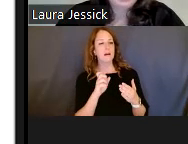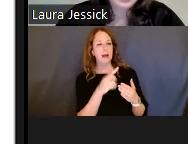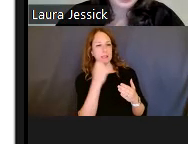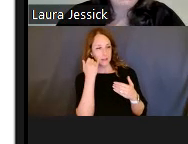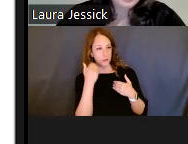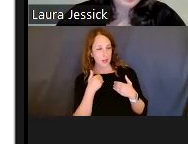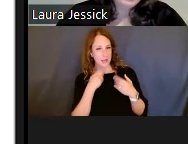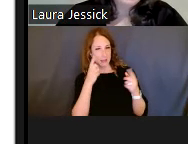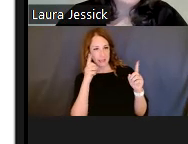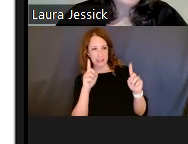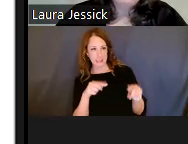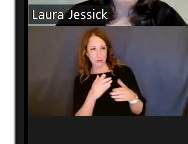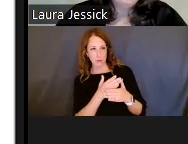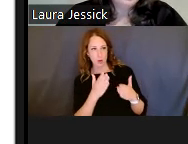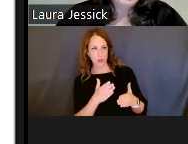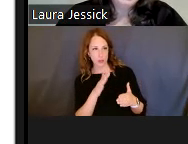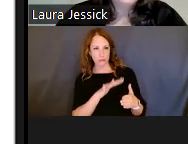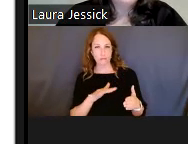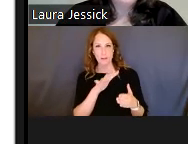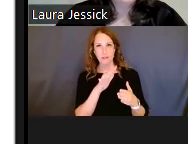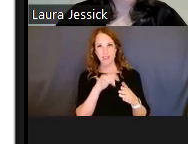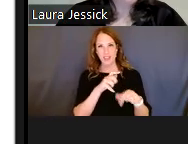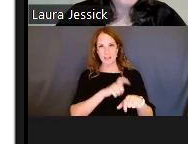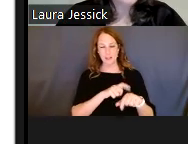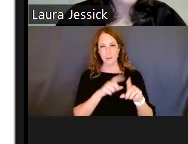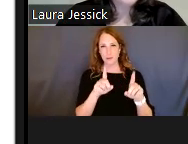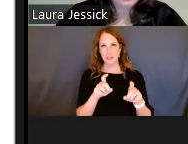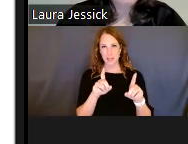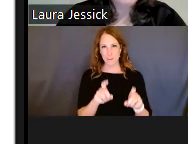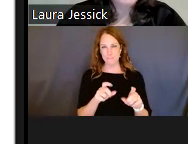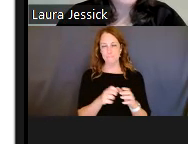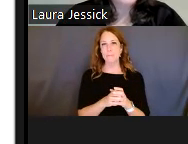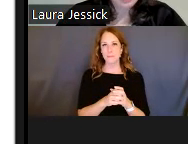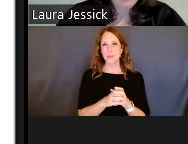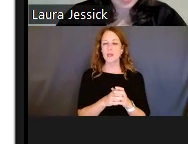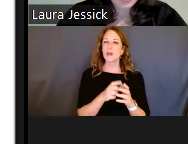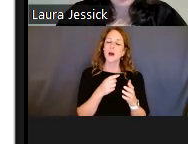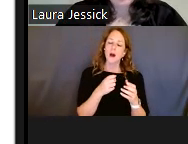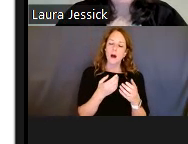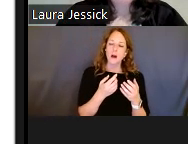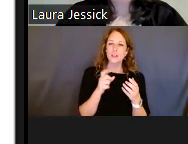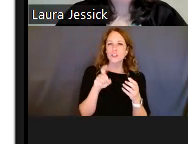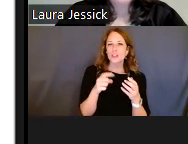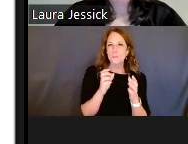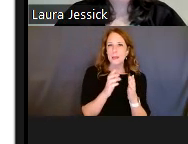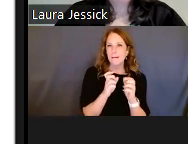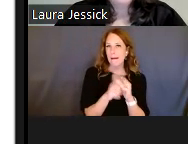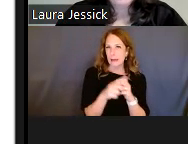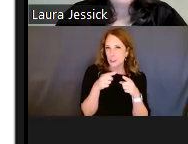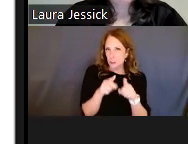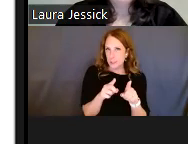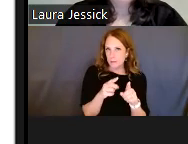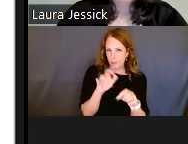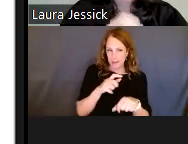around the time of the exam. Unfortunately, this is a question that should be asked at the time of the exam, so that